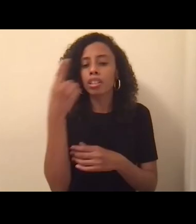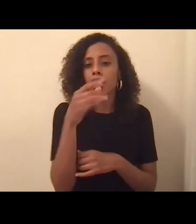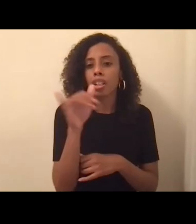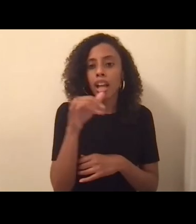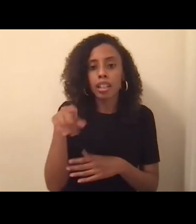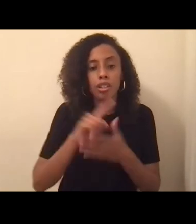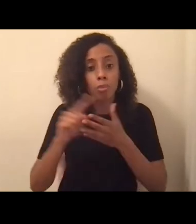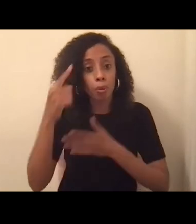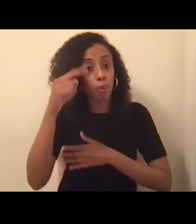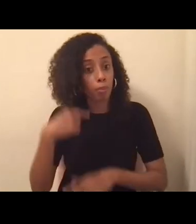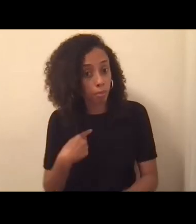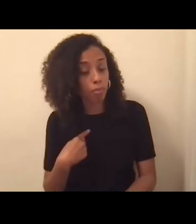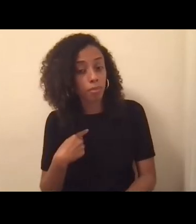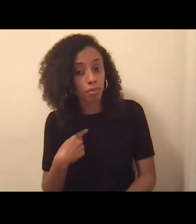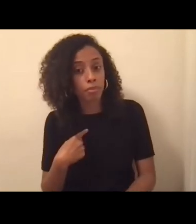week. I'm